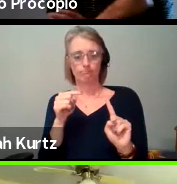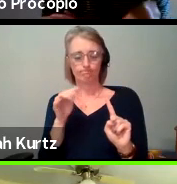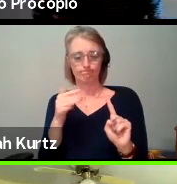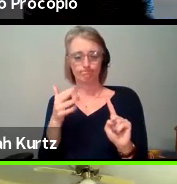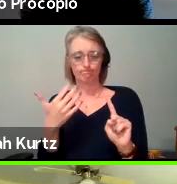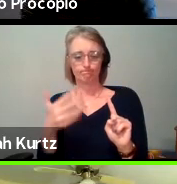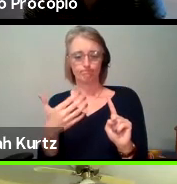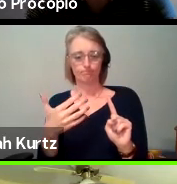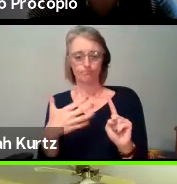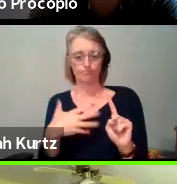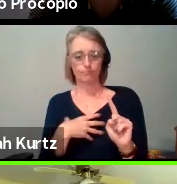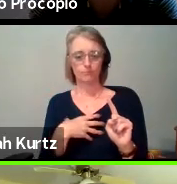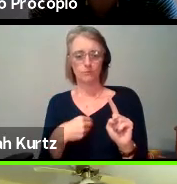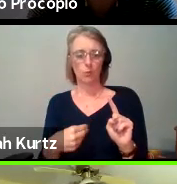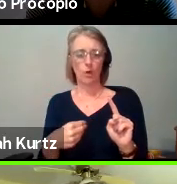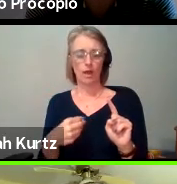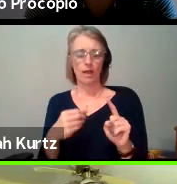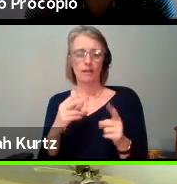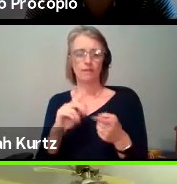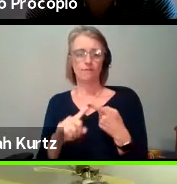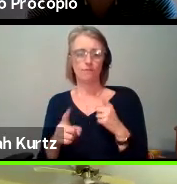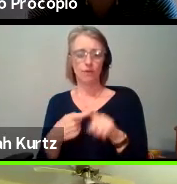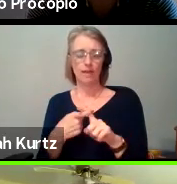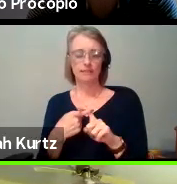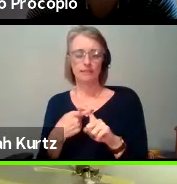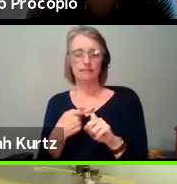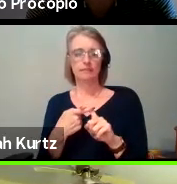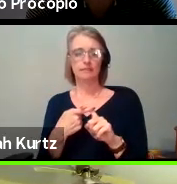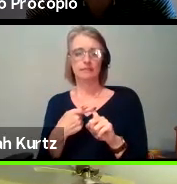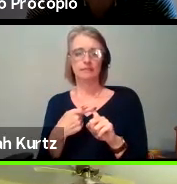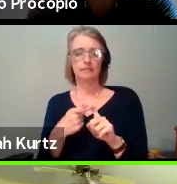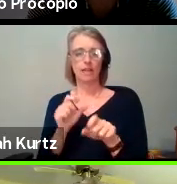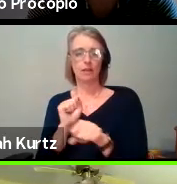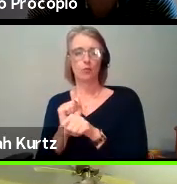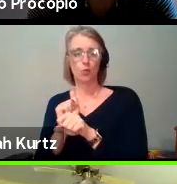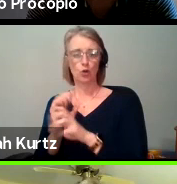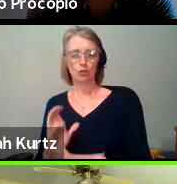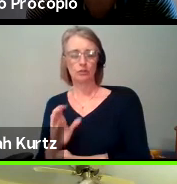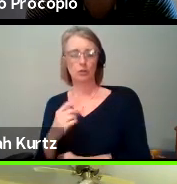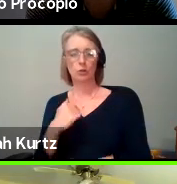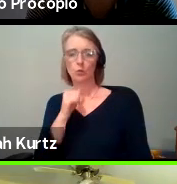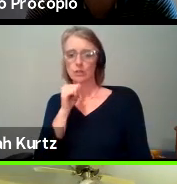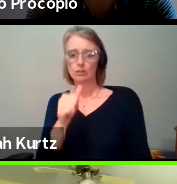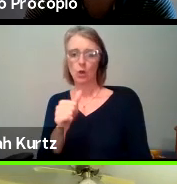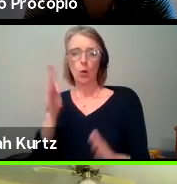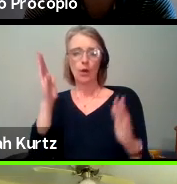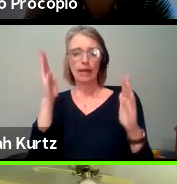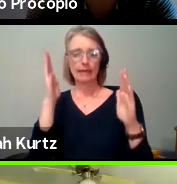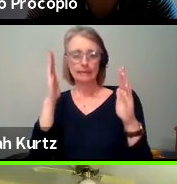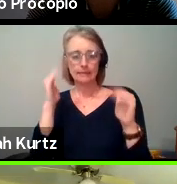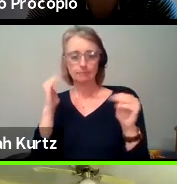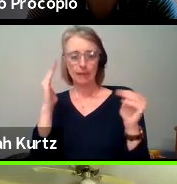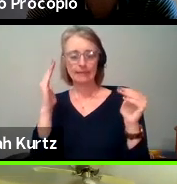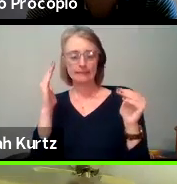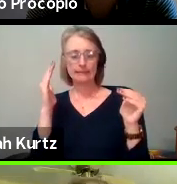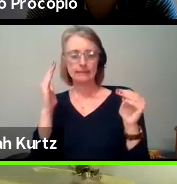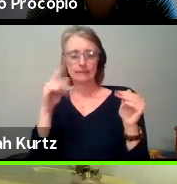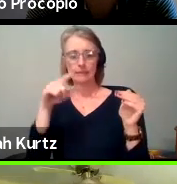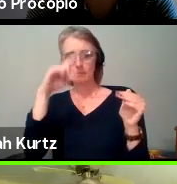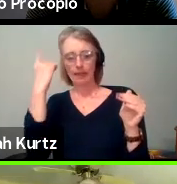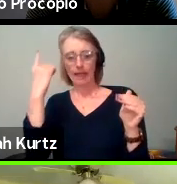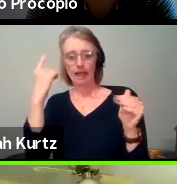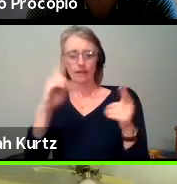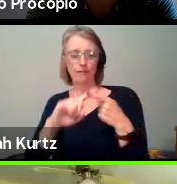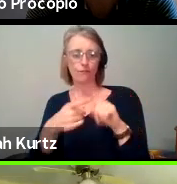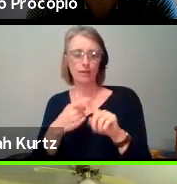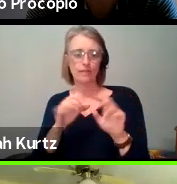our white colleagues and friends, I think it's really important that we don't expect our Black friends and colleagues